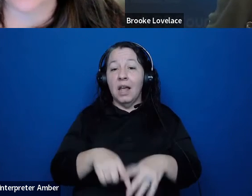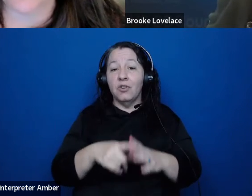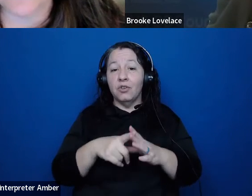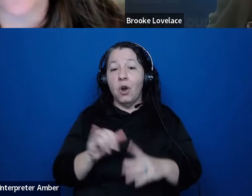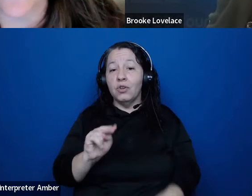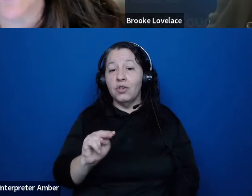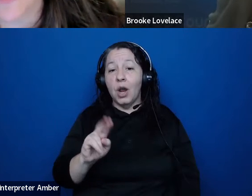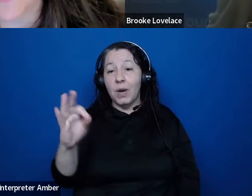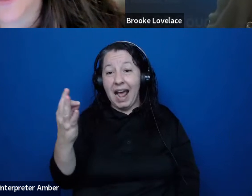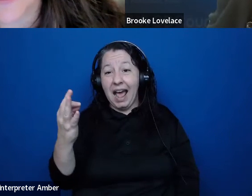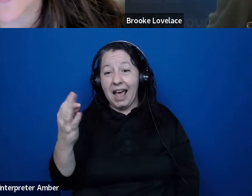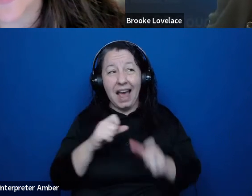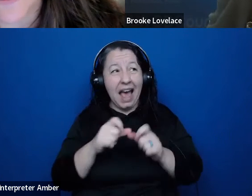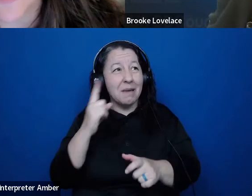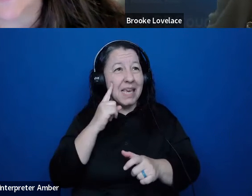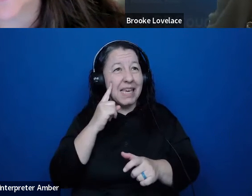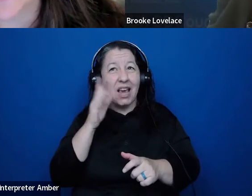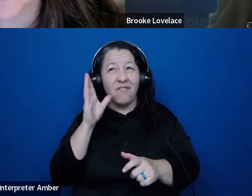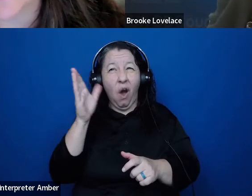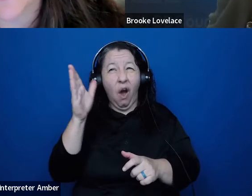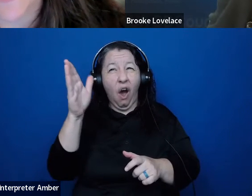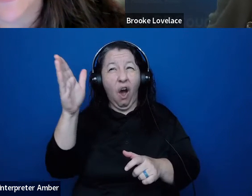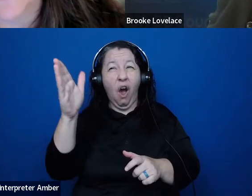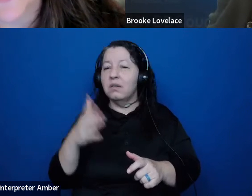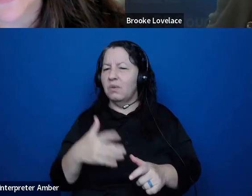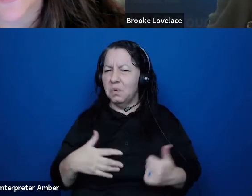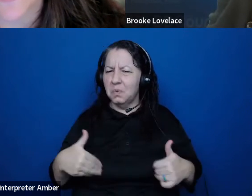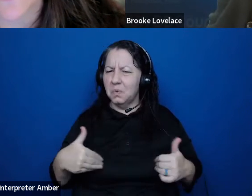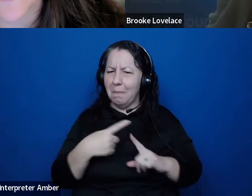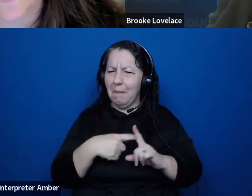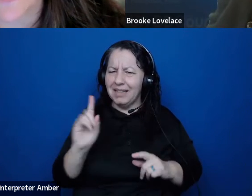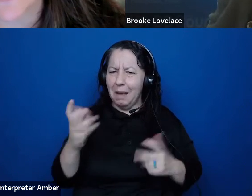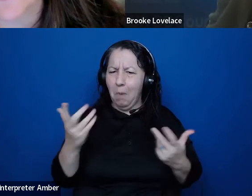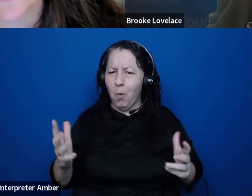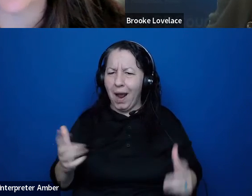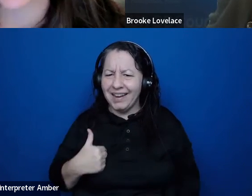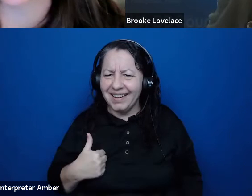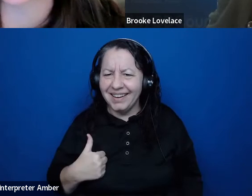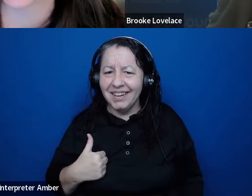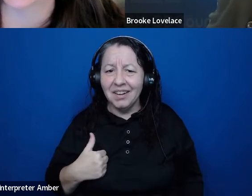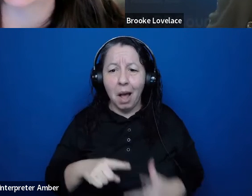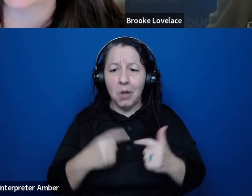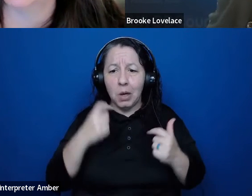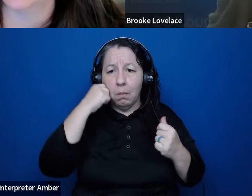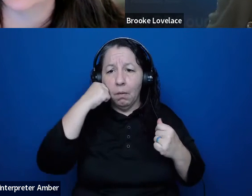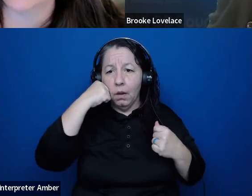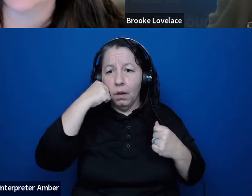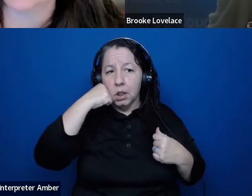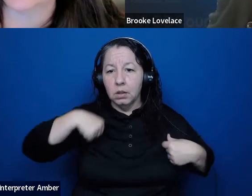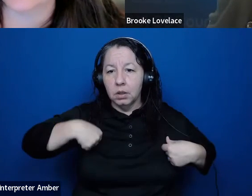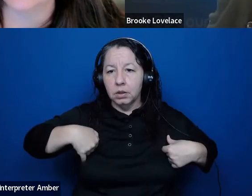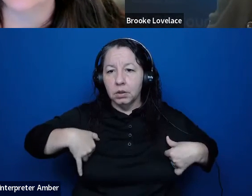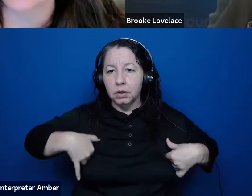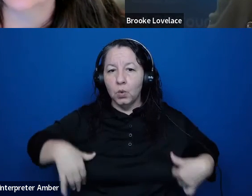thinking that's a long ways away, and then I realize we're in December and start to sweat a little bit, but it's starting up January 9th